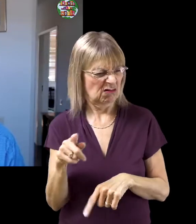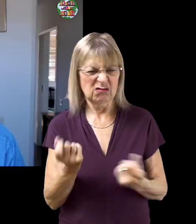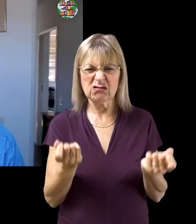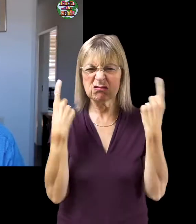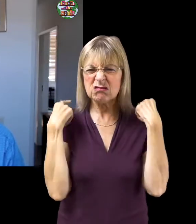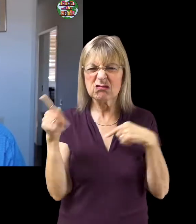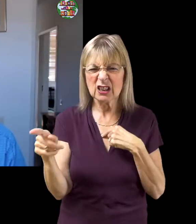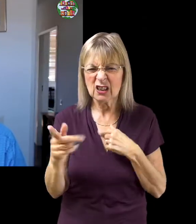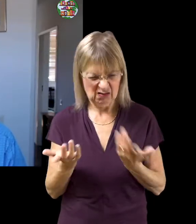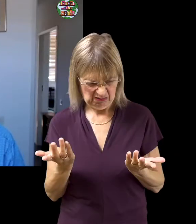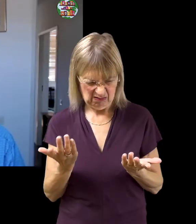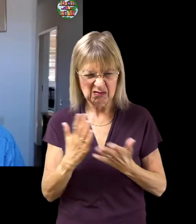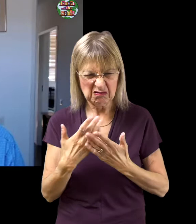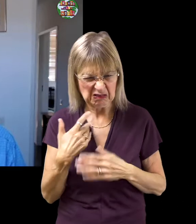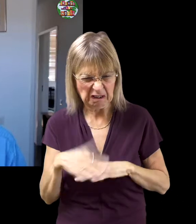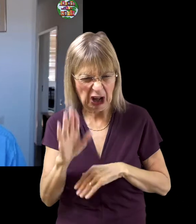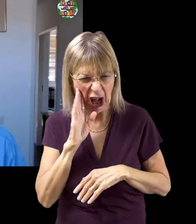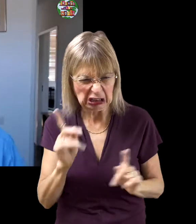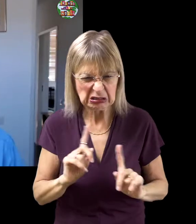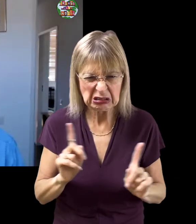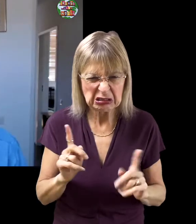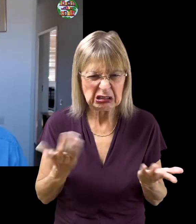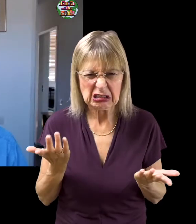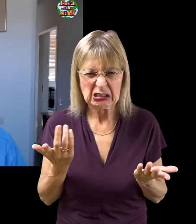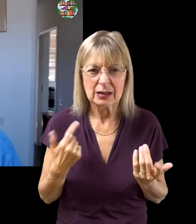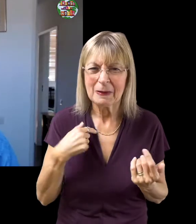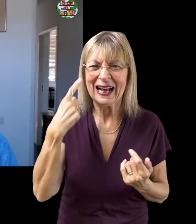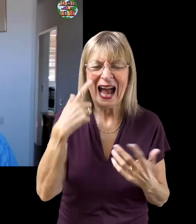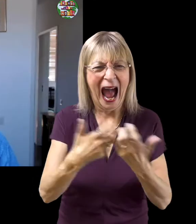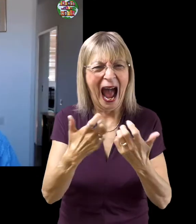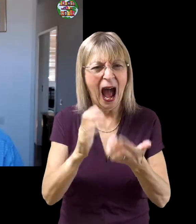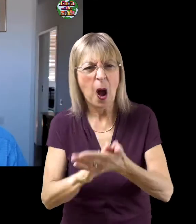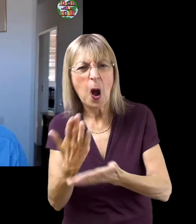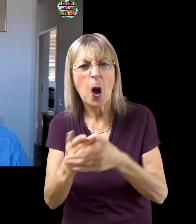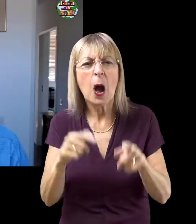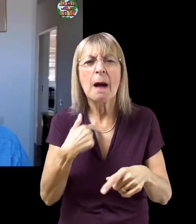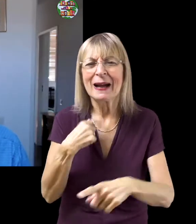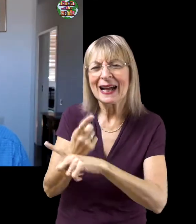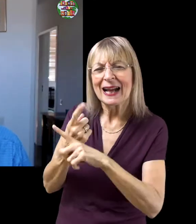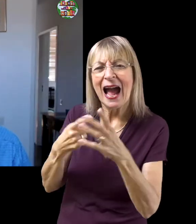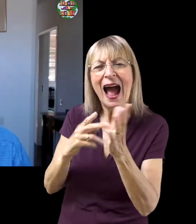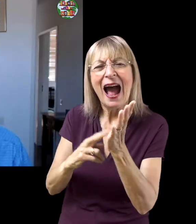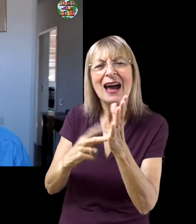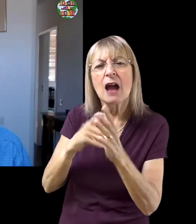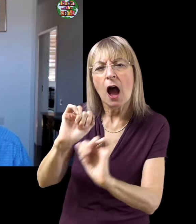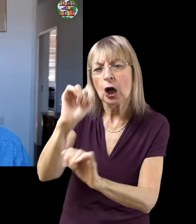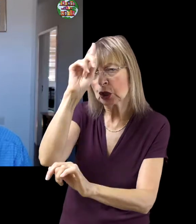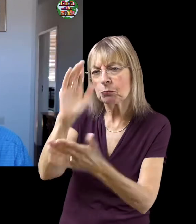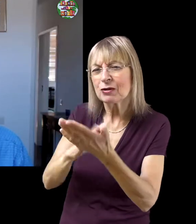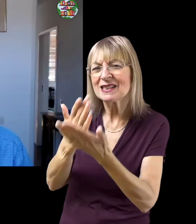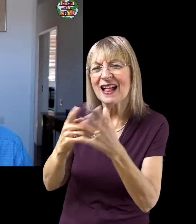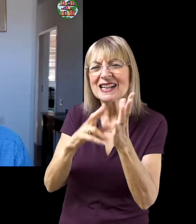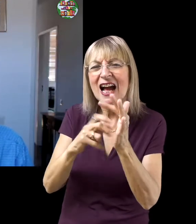very complicated and very dry and technical. So I was wondering what to do with that. And then I happened to